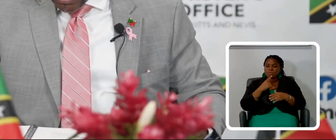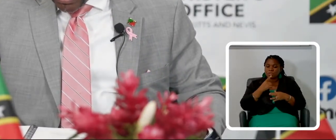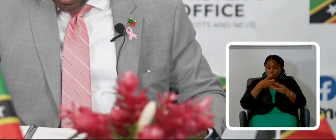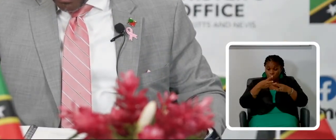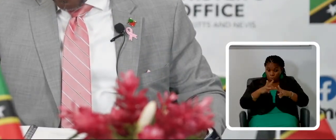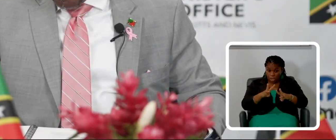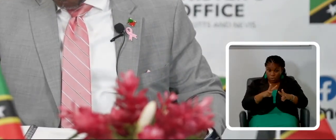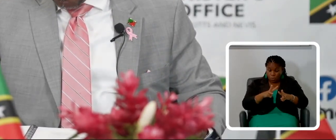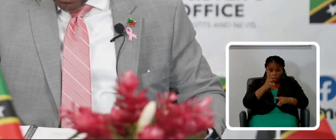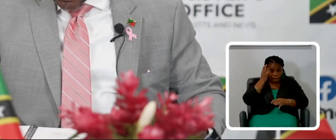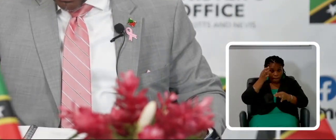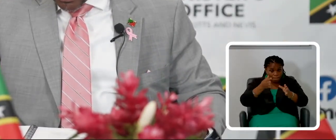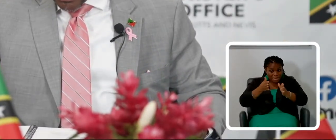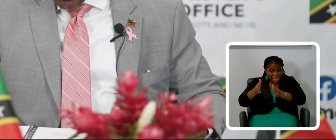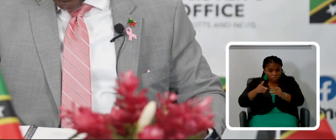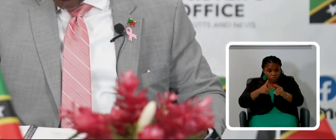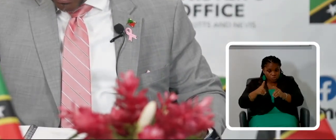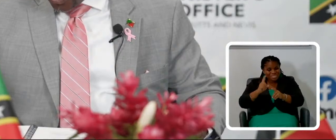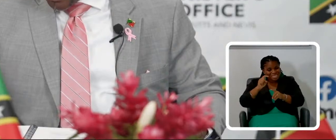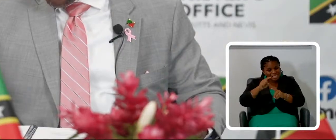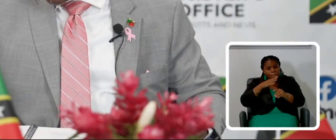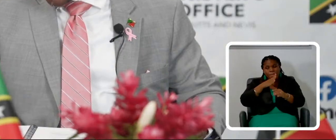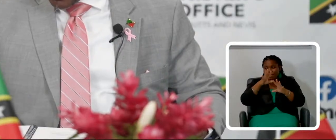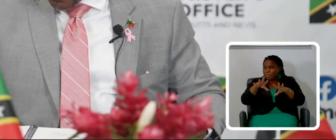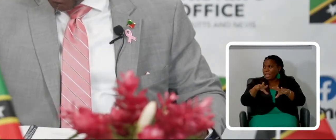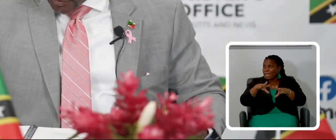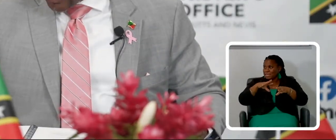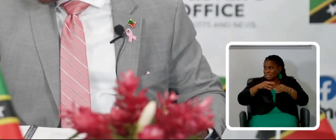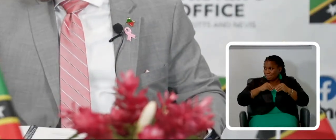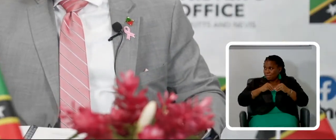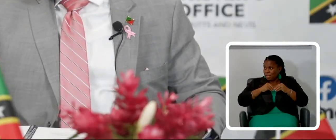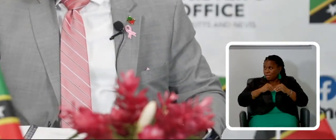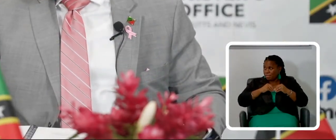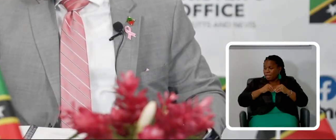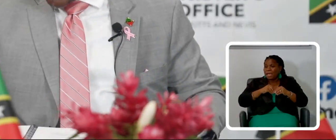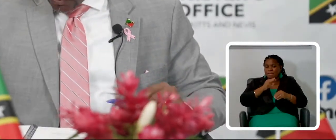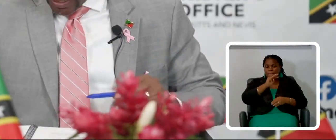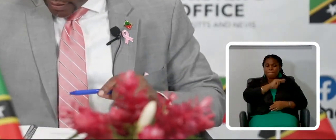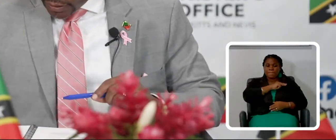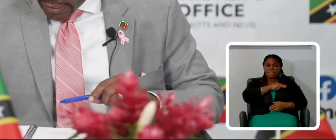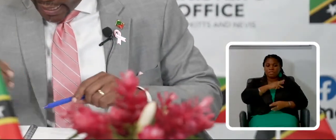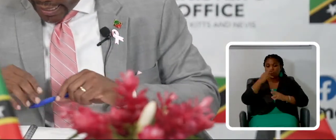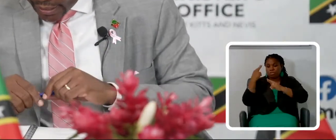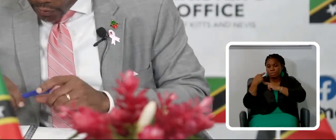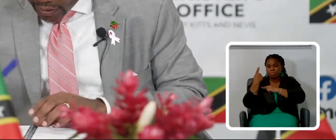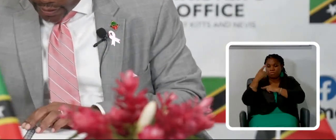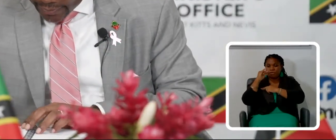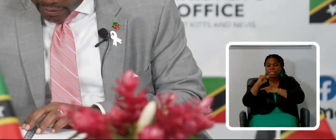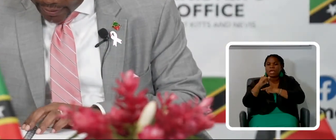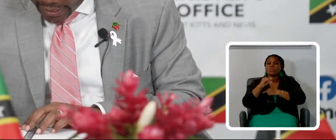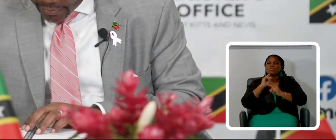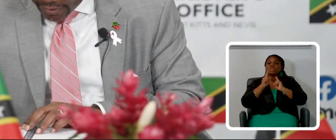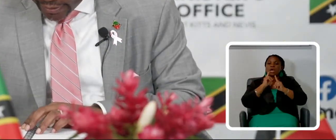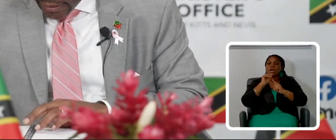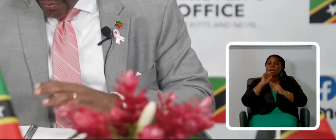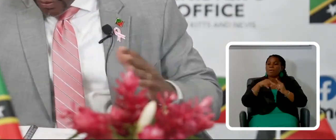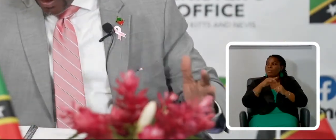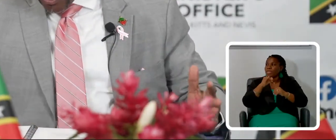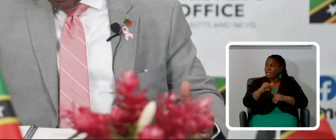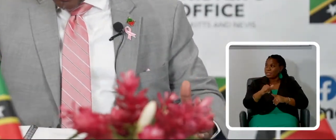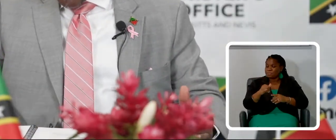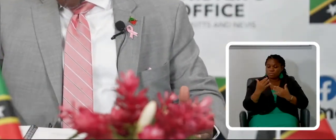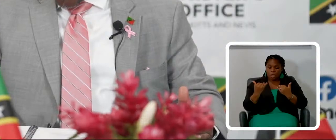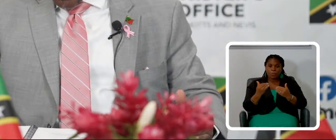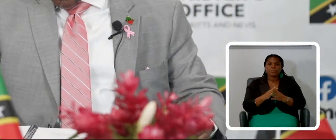follow particular guidelines. But I know the minister will speak more to this as well. Now, the other matter with the MRI, I